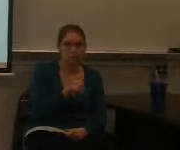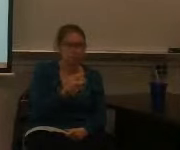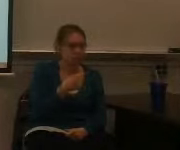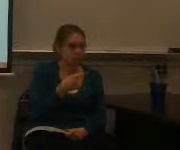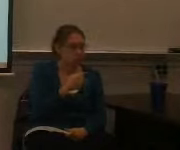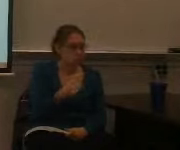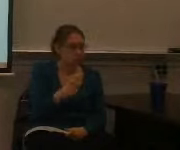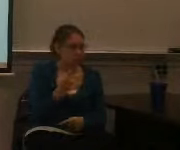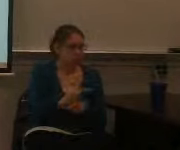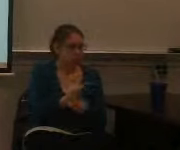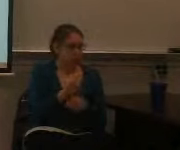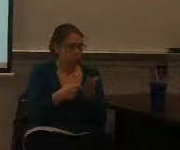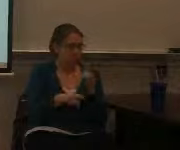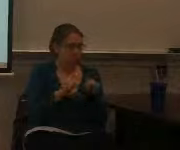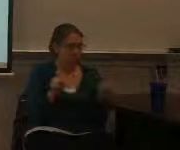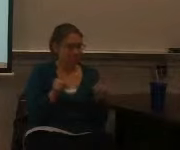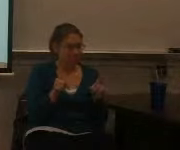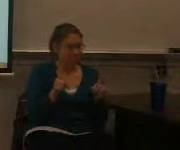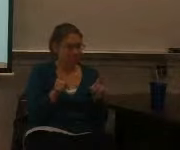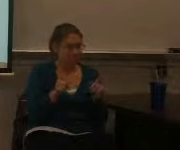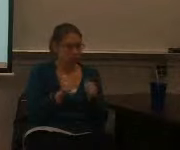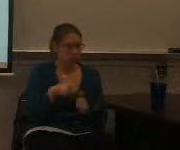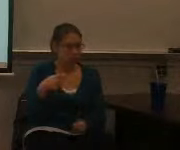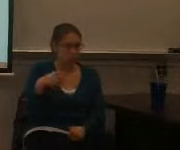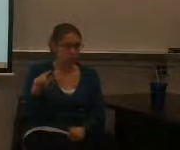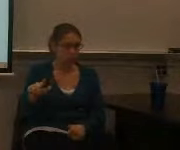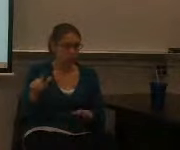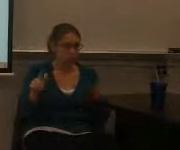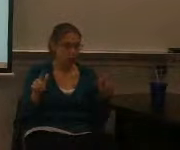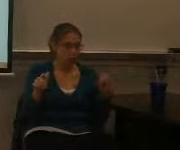this is a pool, right? And what's the difference between a pool and a riffle?